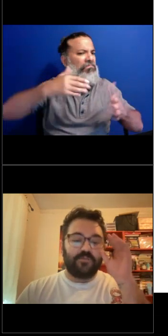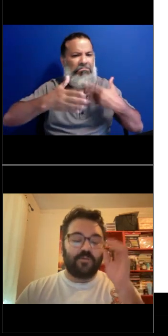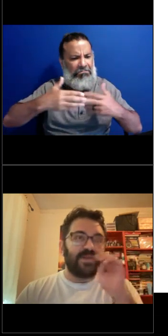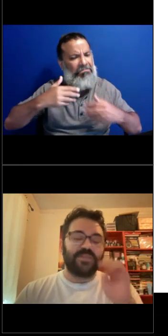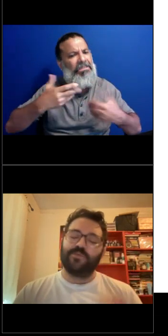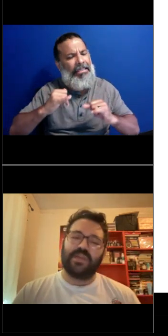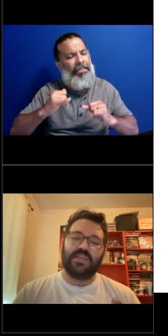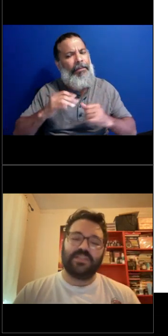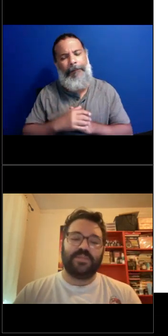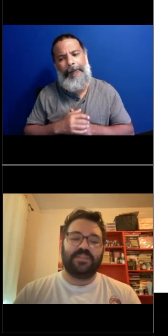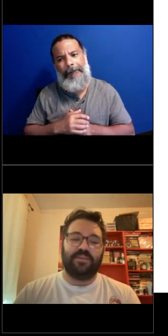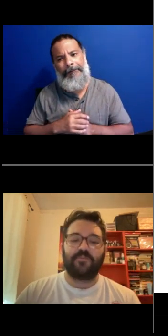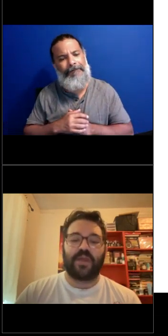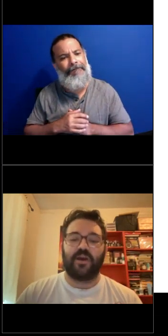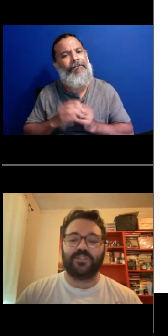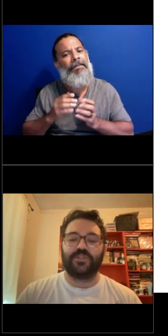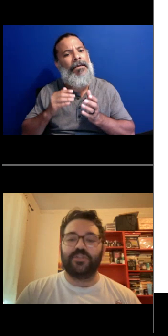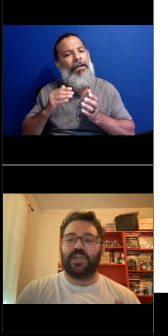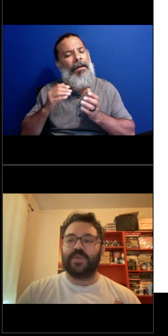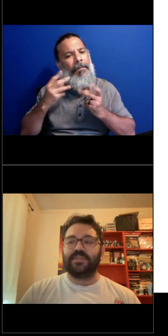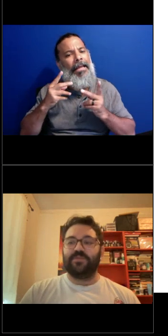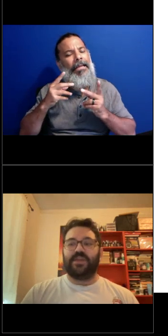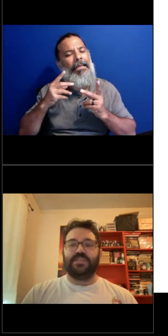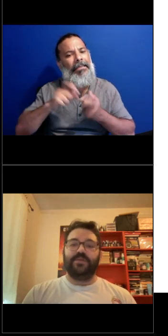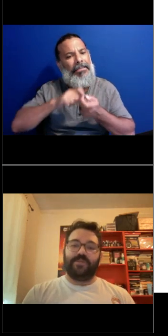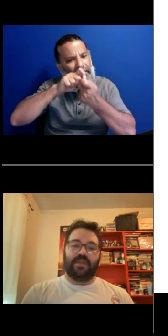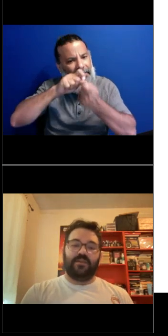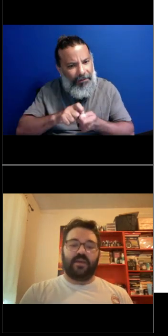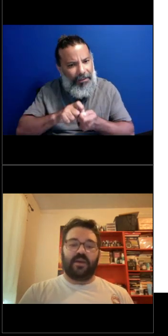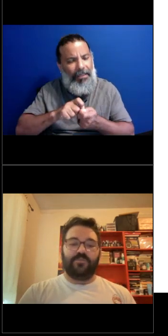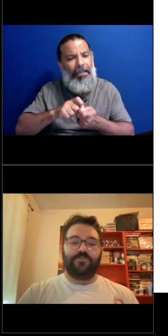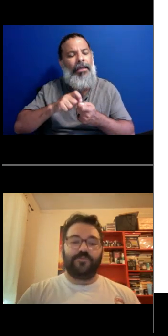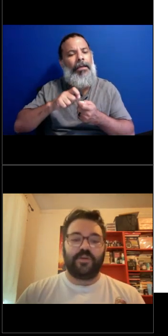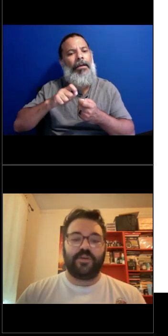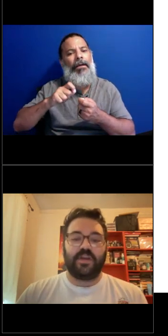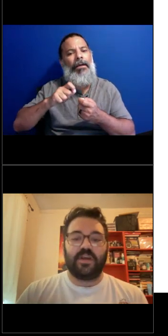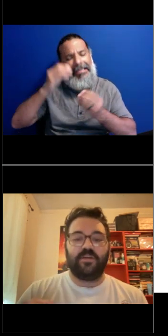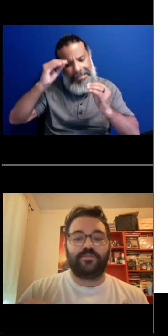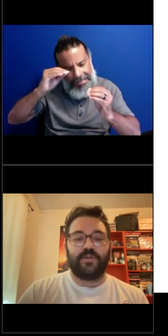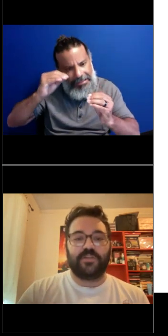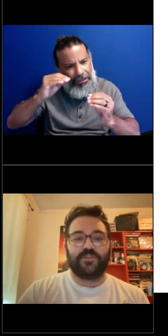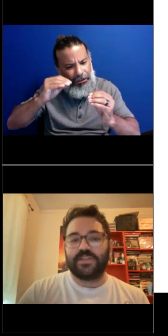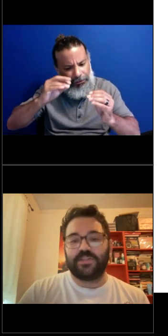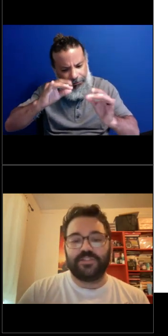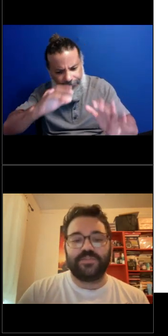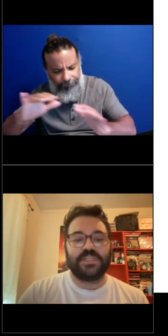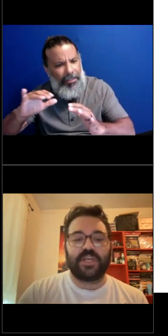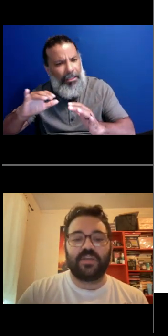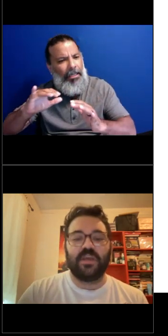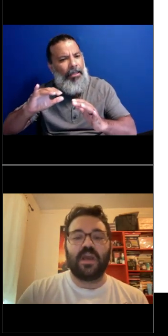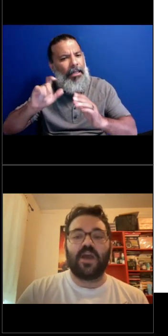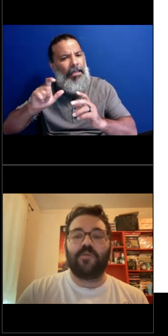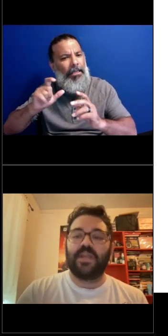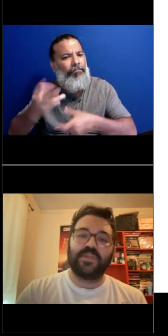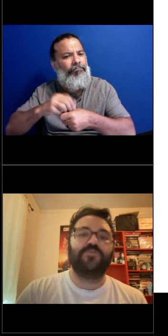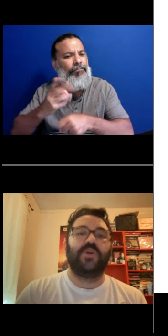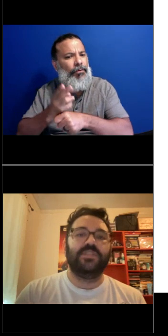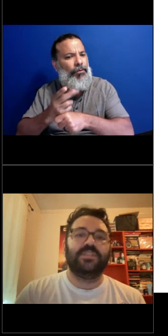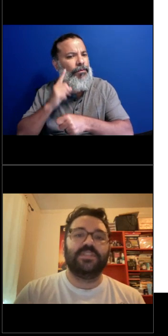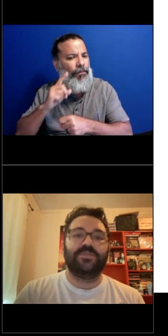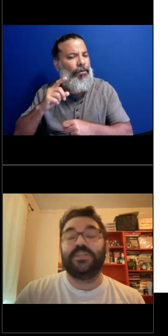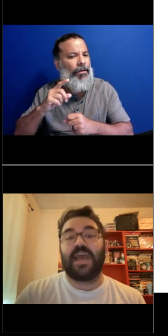Of course, there are also many specific pedagogical adjustments that might need to be made for trans-inclusive teaching. And it's